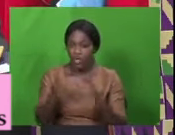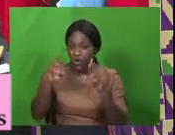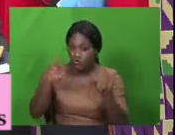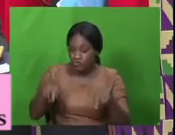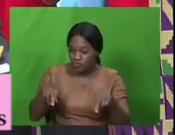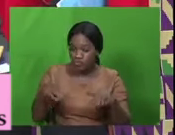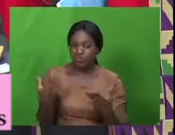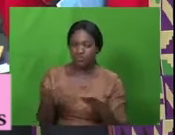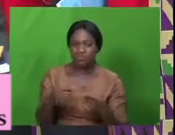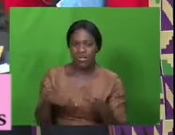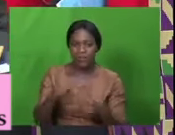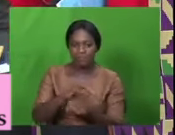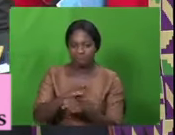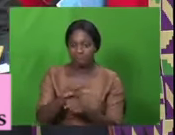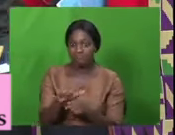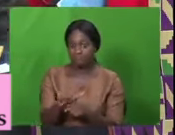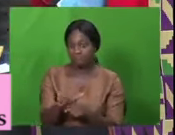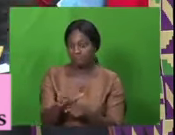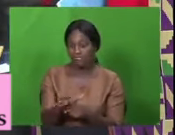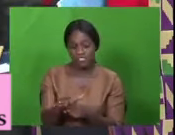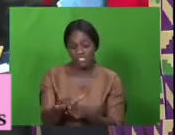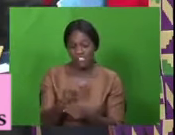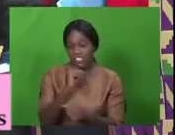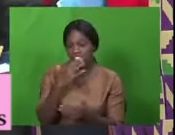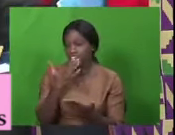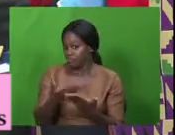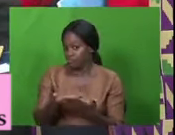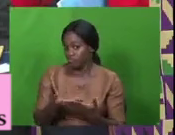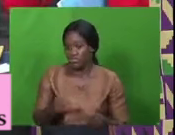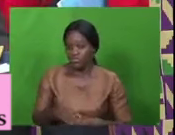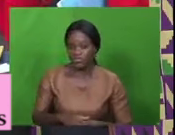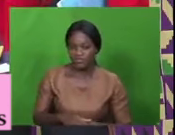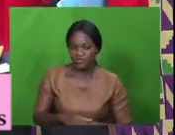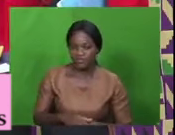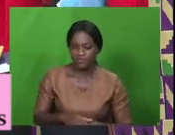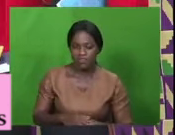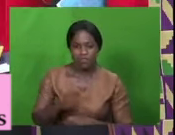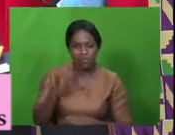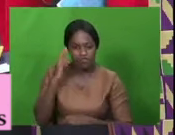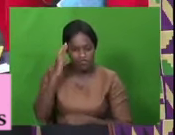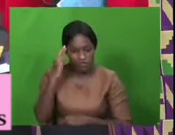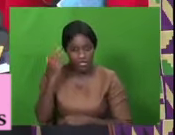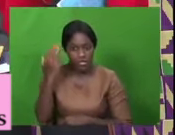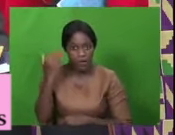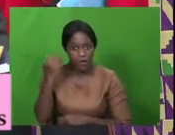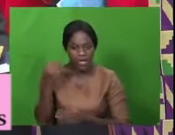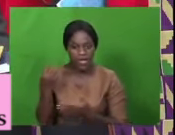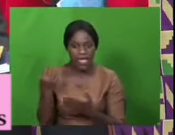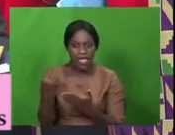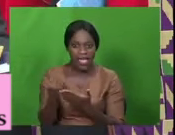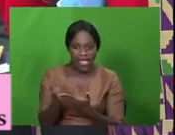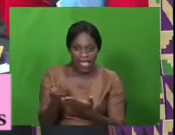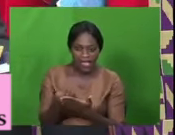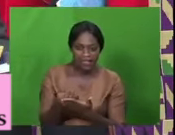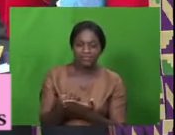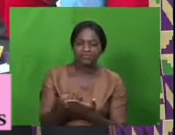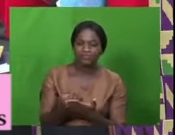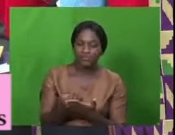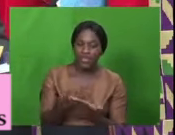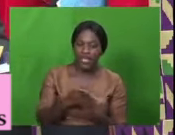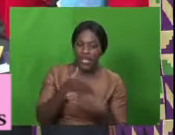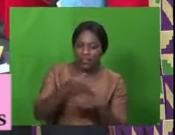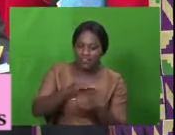devastating. Mr. Speaker, it is precisely because the economic fallout from the pandemic is